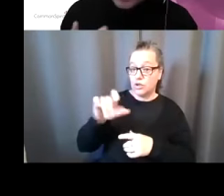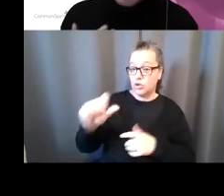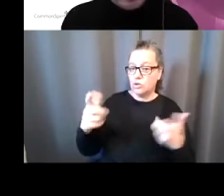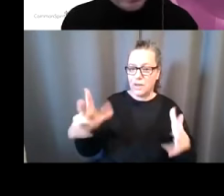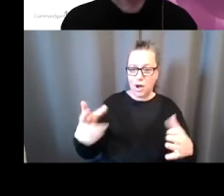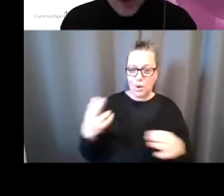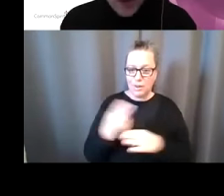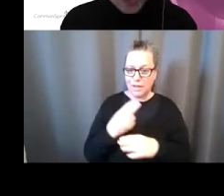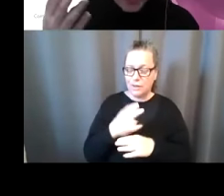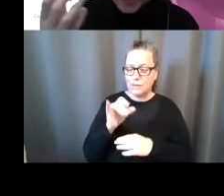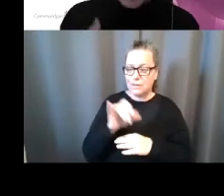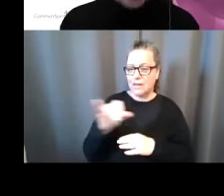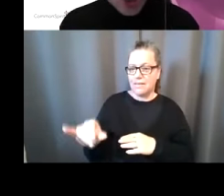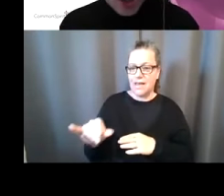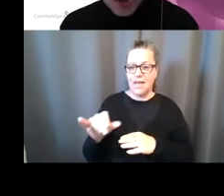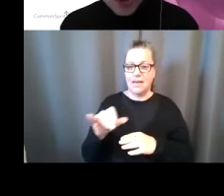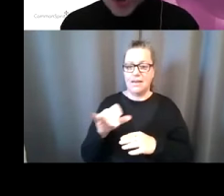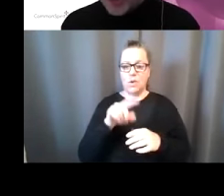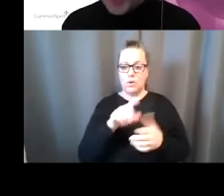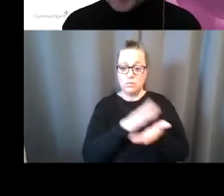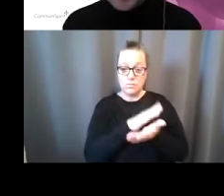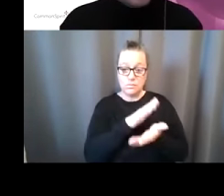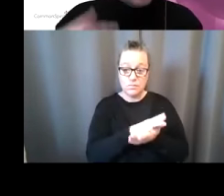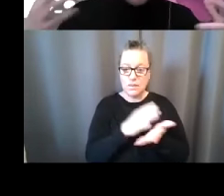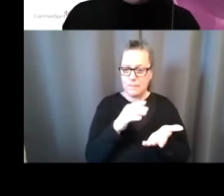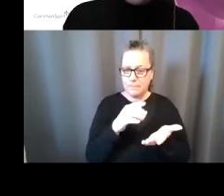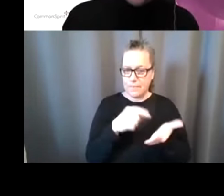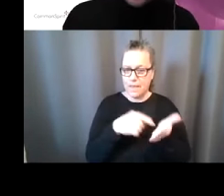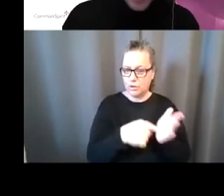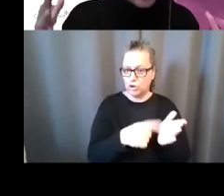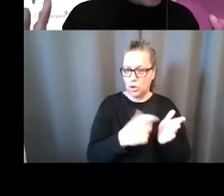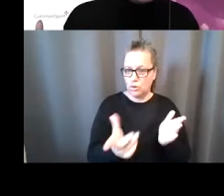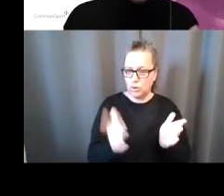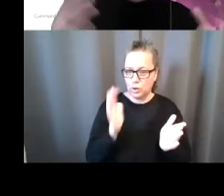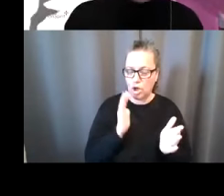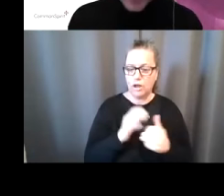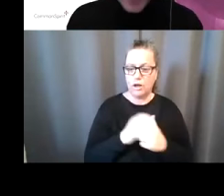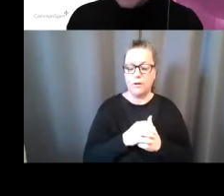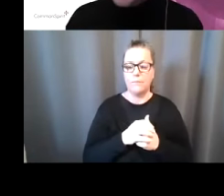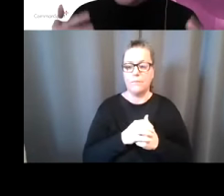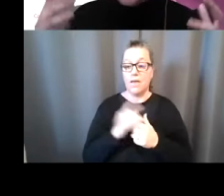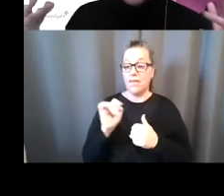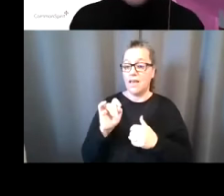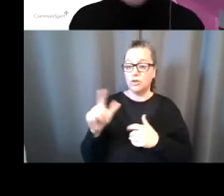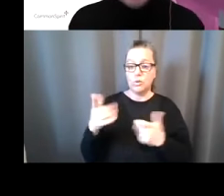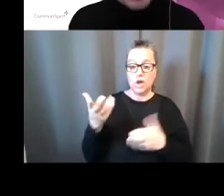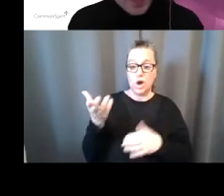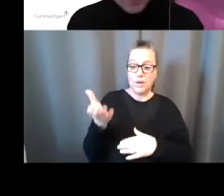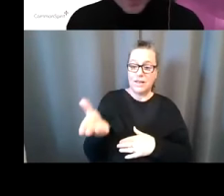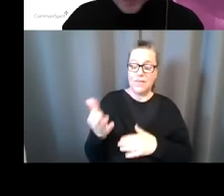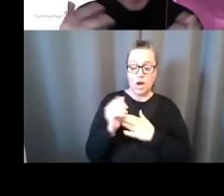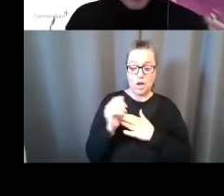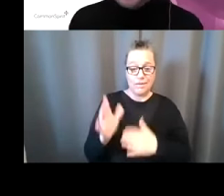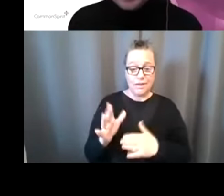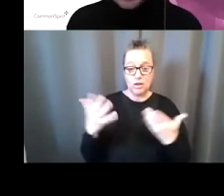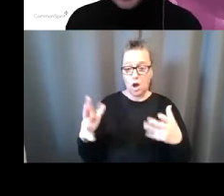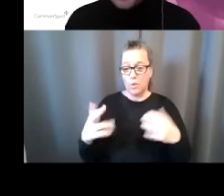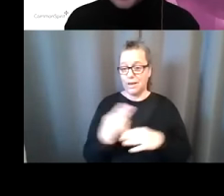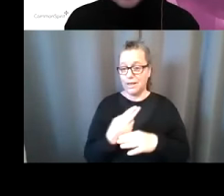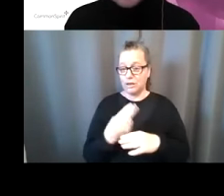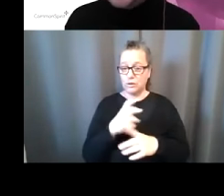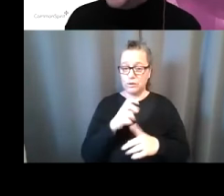like the standard worksheet that Shauna showed you earlier. So that tool is already out and leaders are using it already at